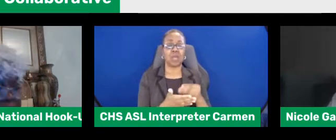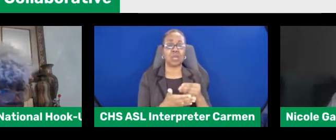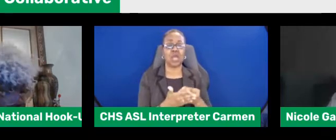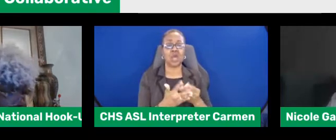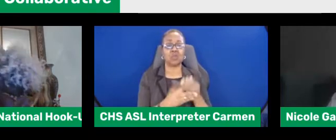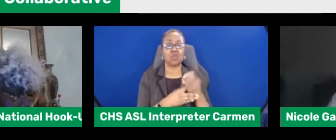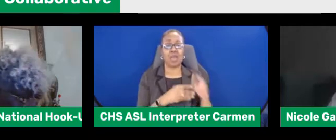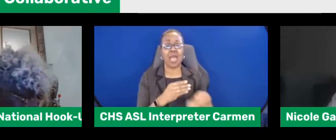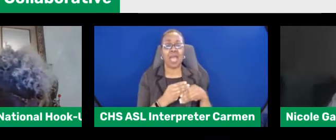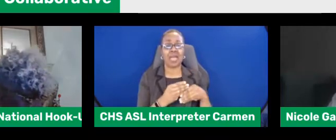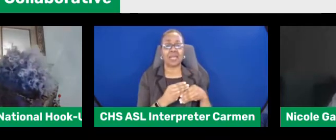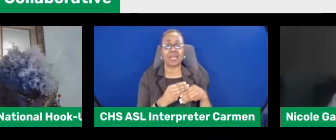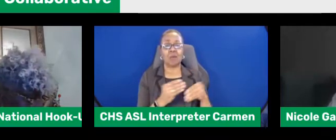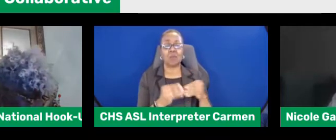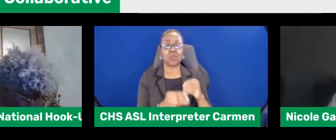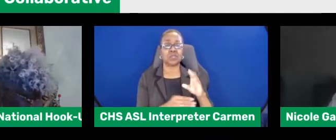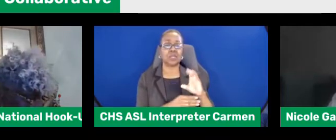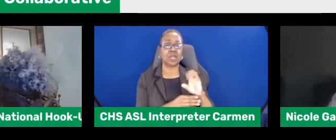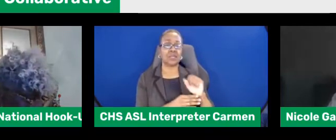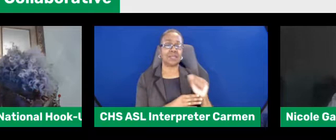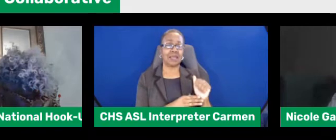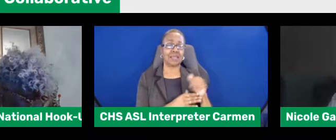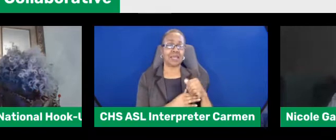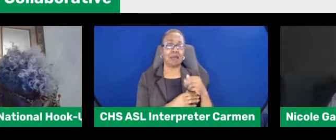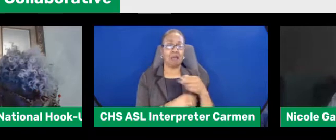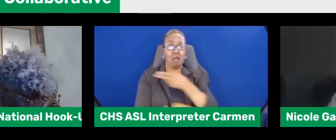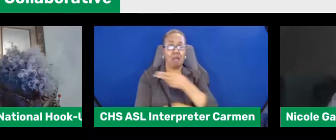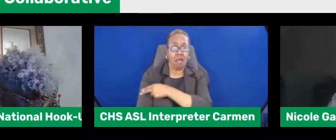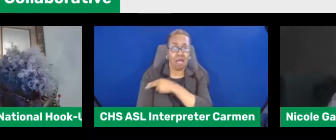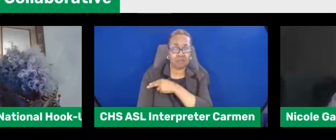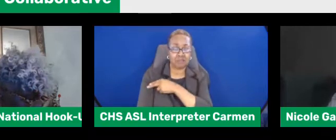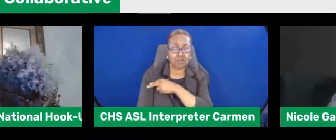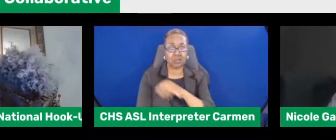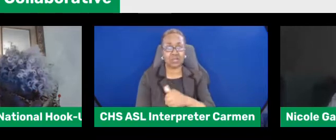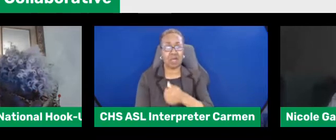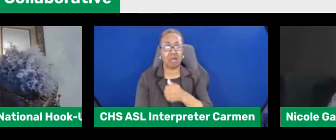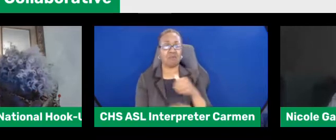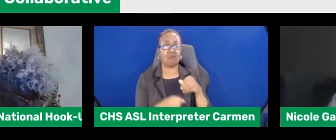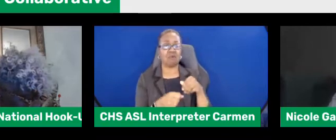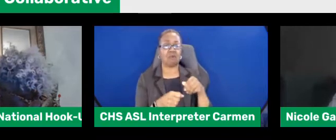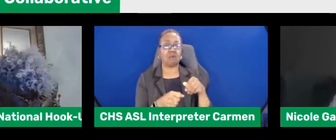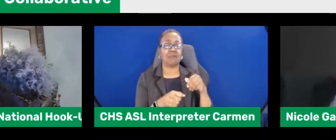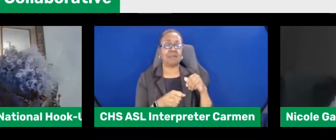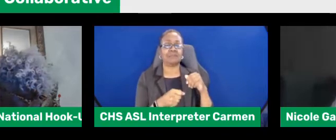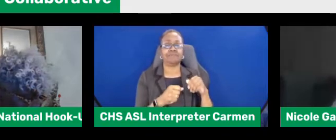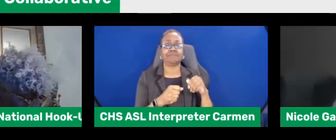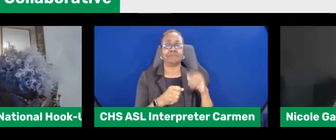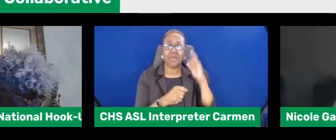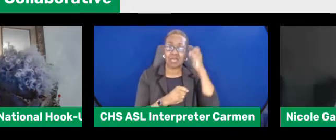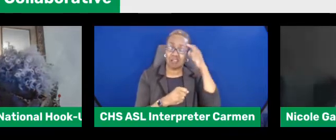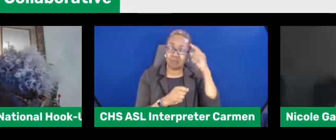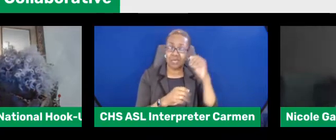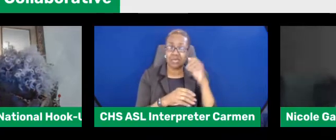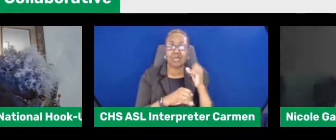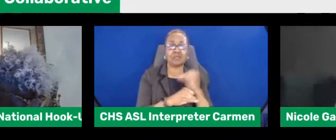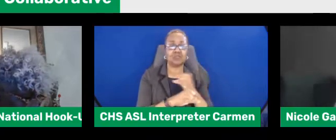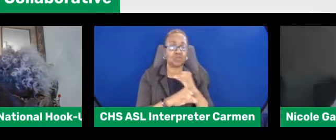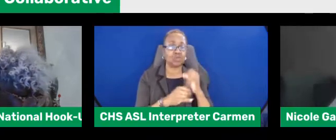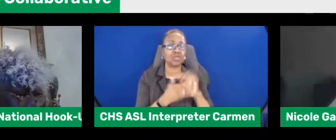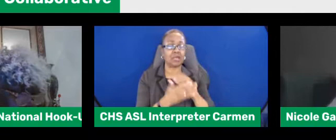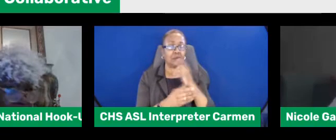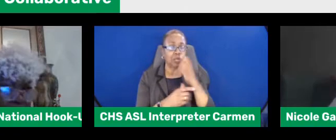adding additional CSAs, such as our hospitals and other municipality institutions that are interested in the